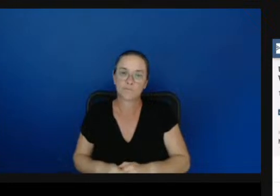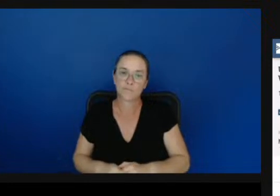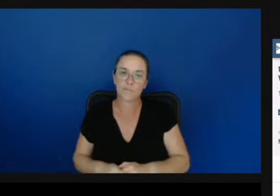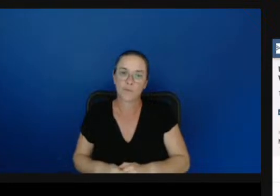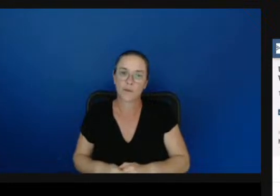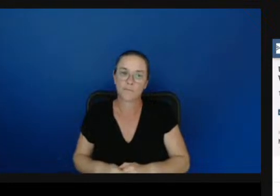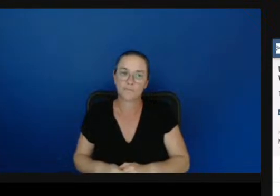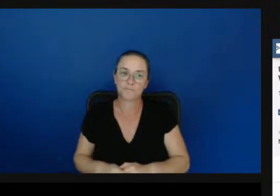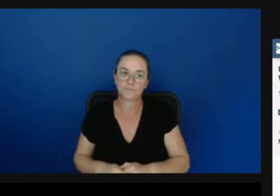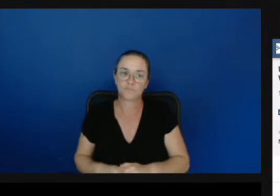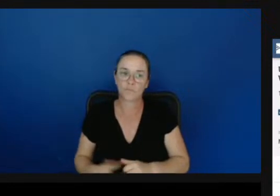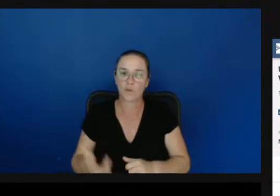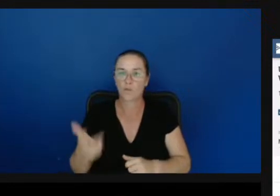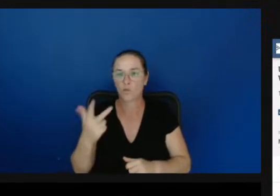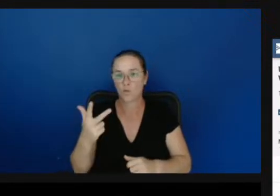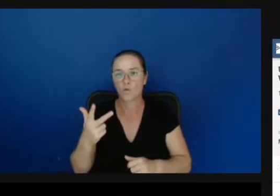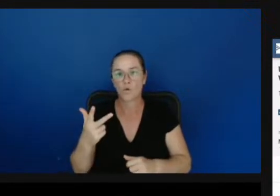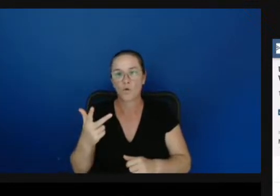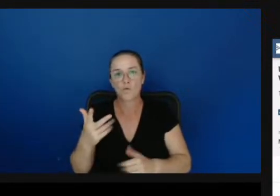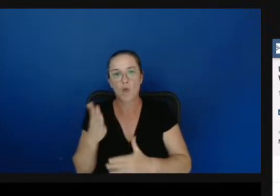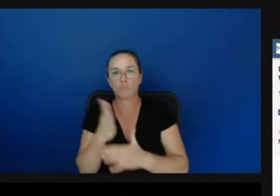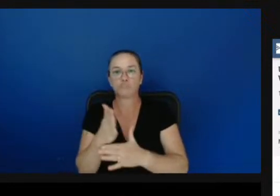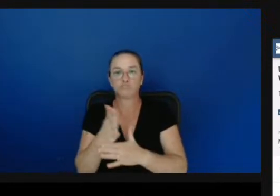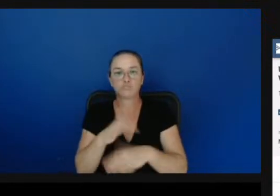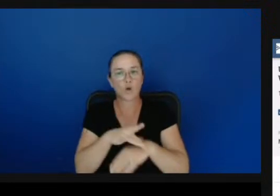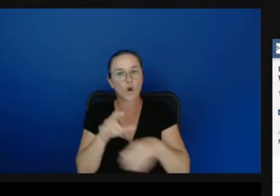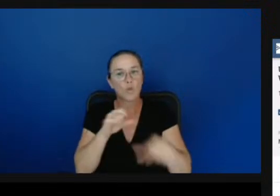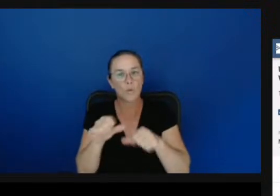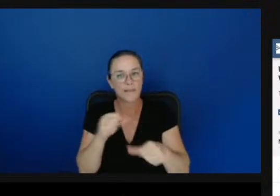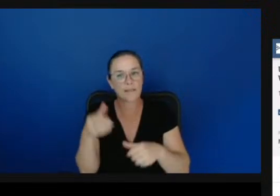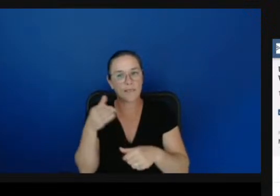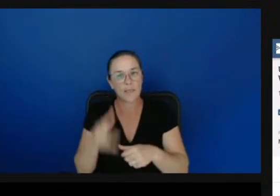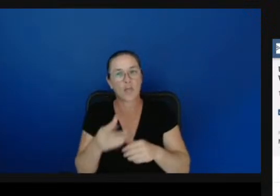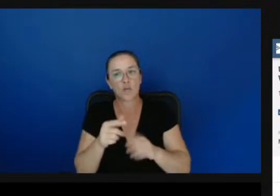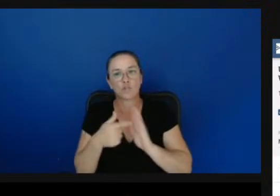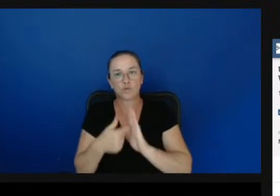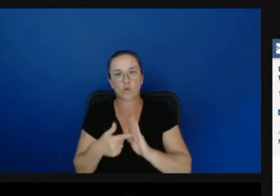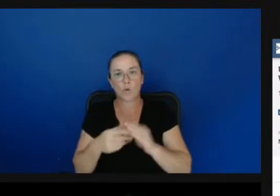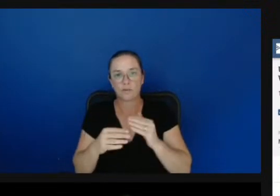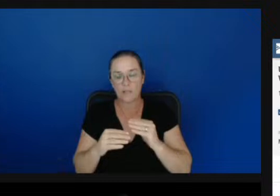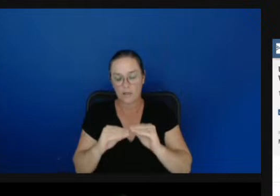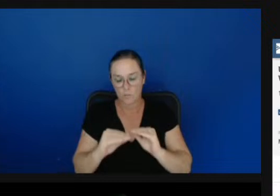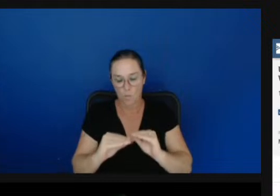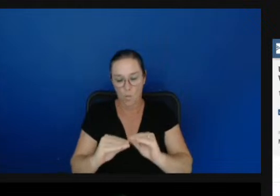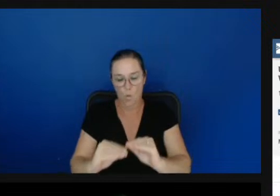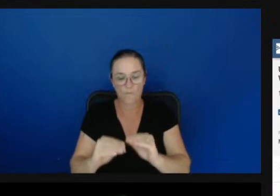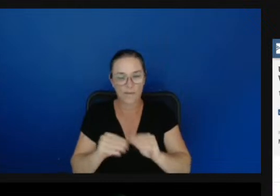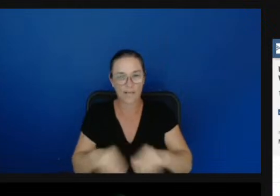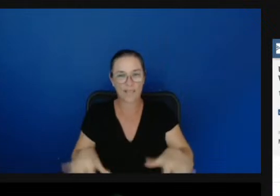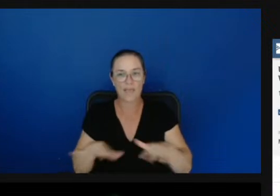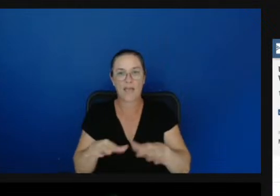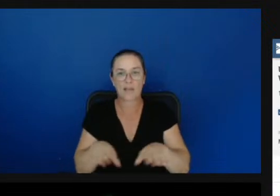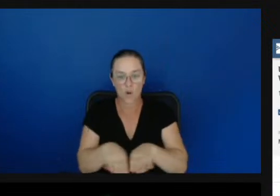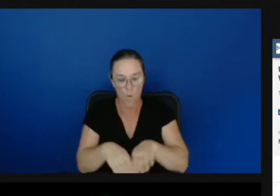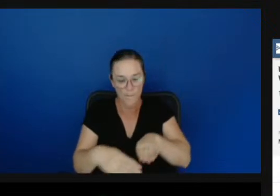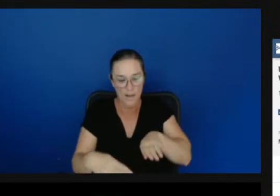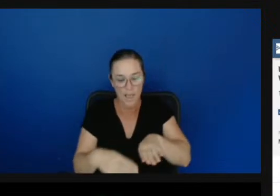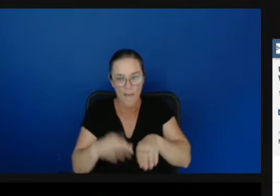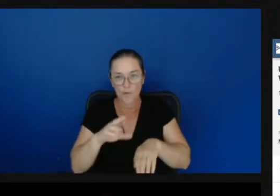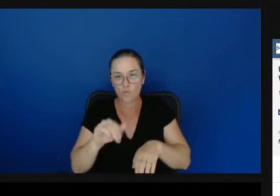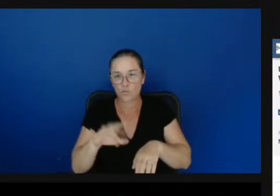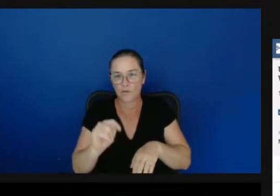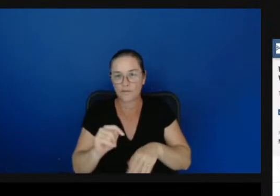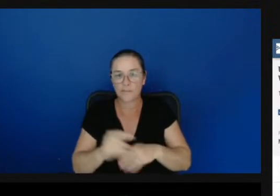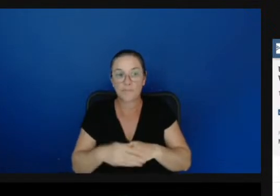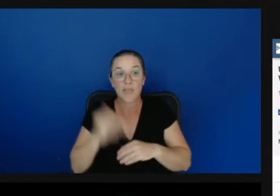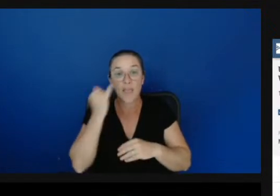3 moderate earthquakes right through here, showing that movement of land and the opening of the rift zone through here. If we hadn't had GPS signals, that would have been a